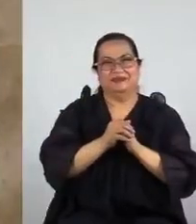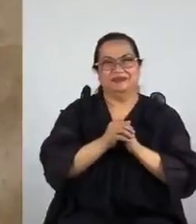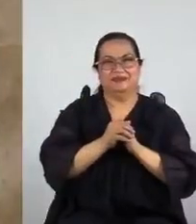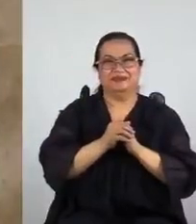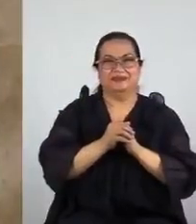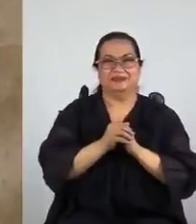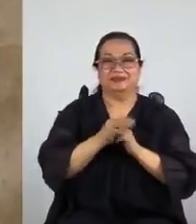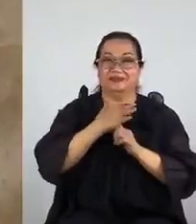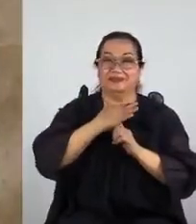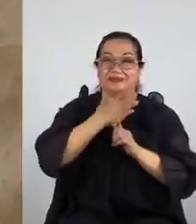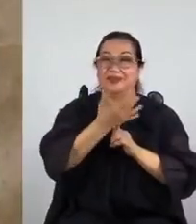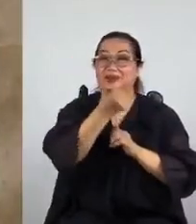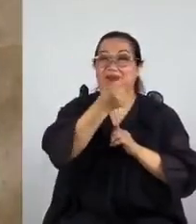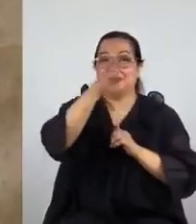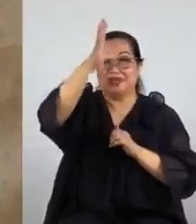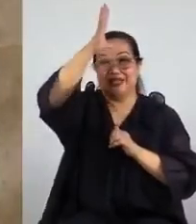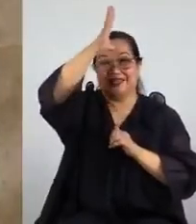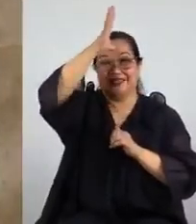My daddy